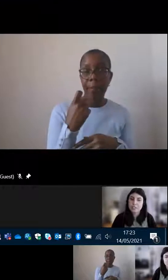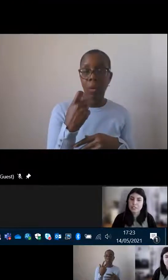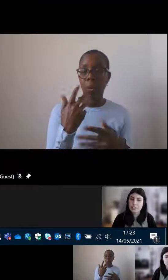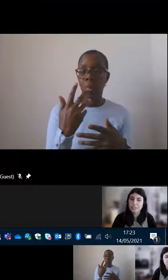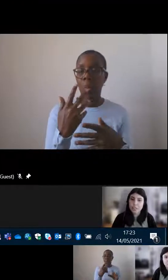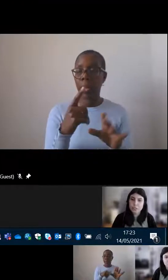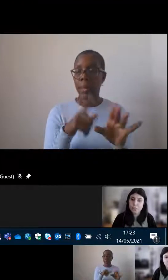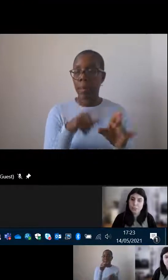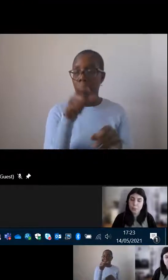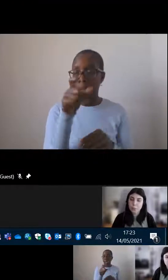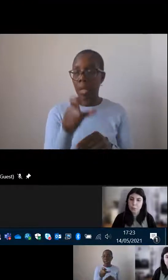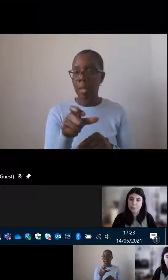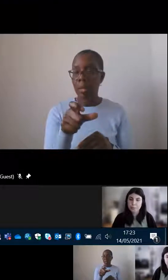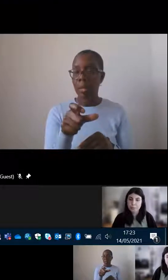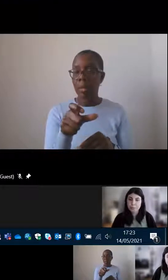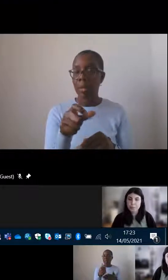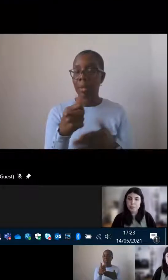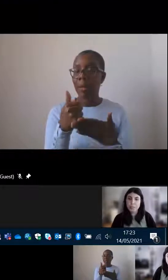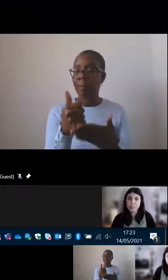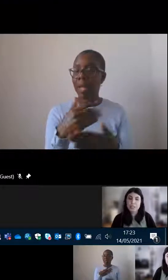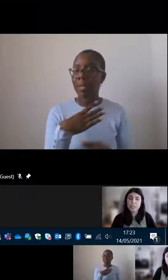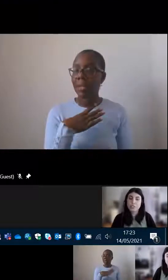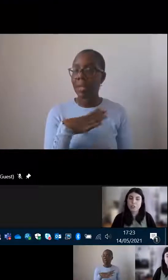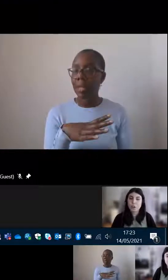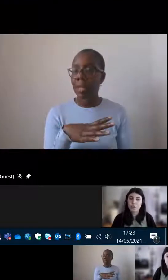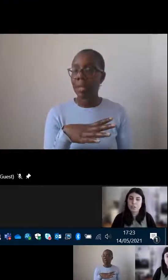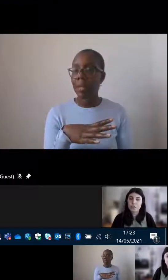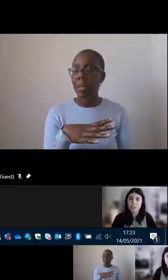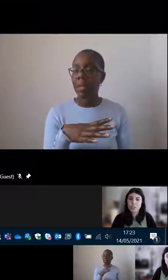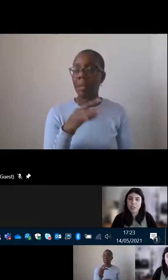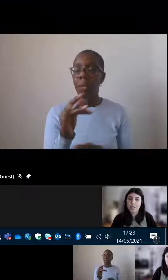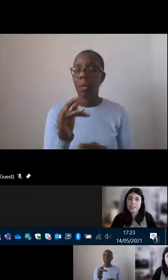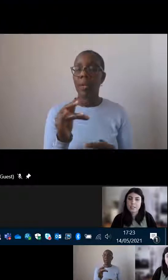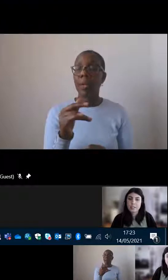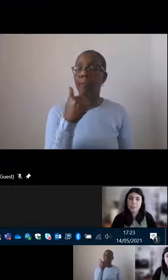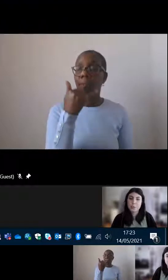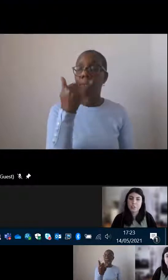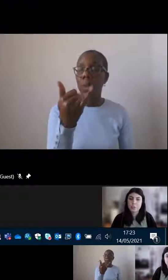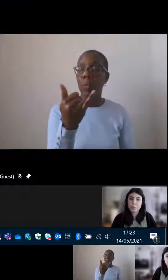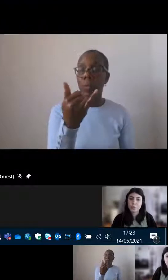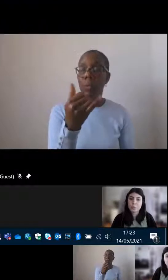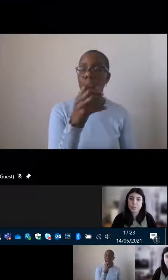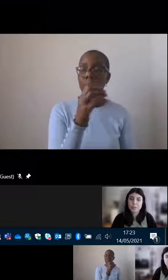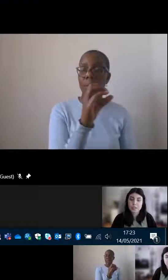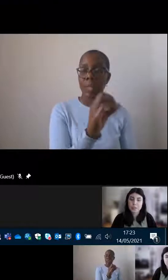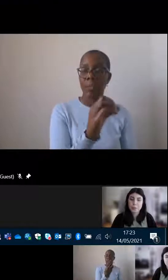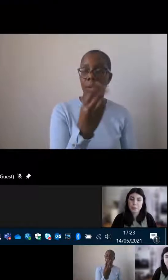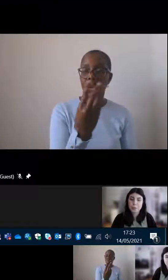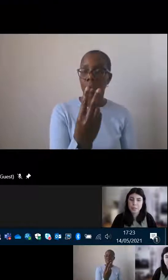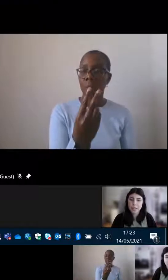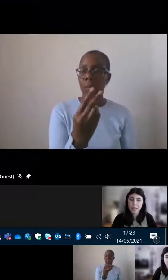in need of advice or support, please do call 0203